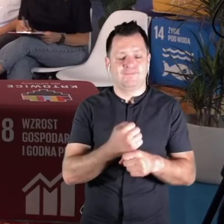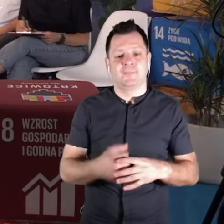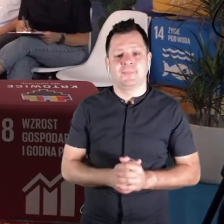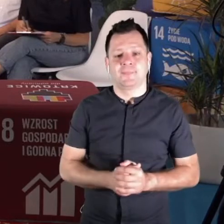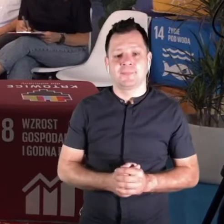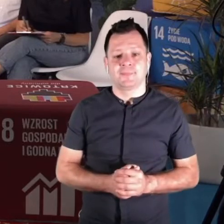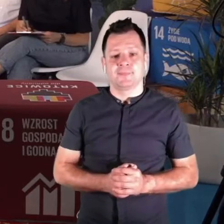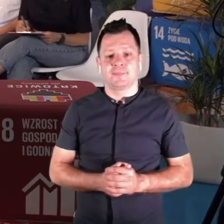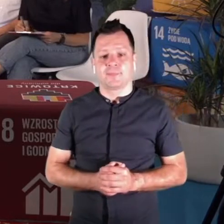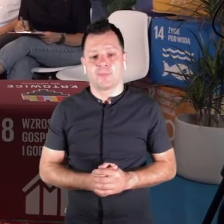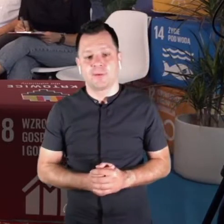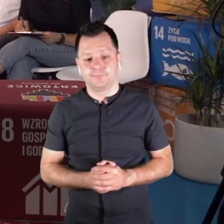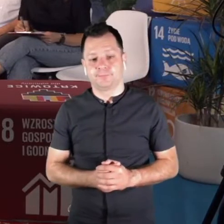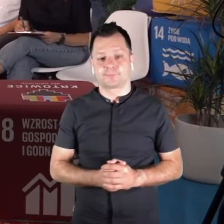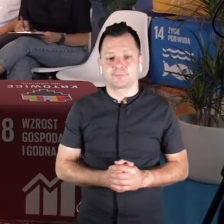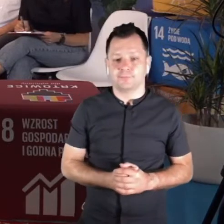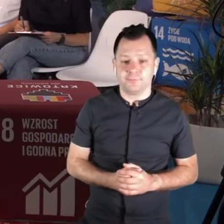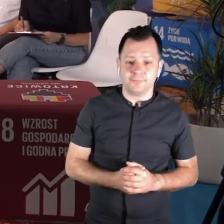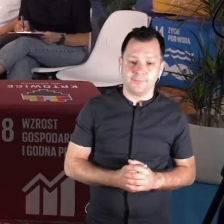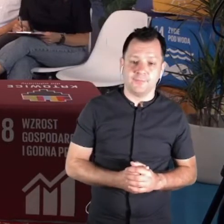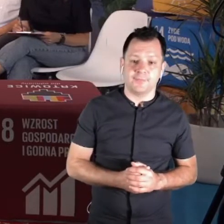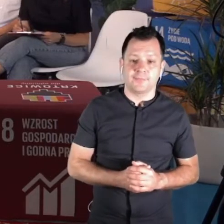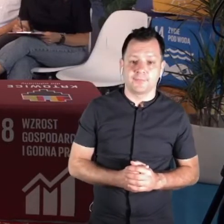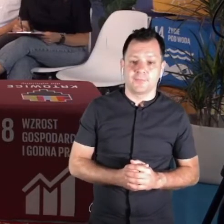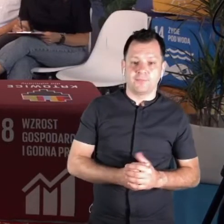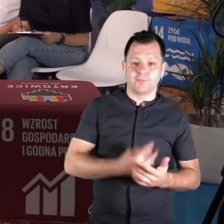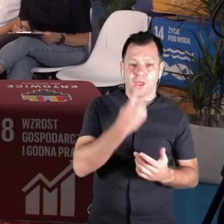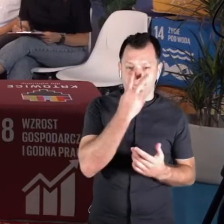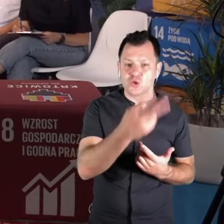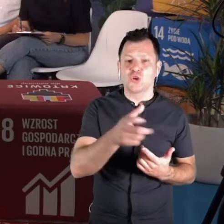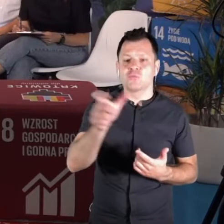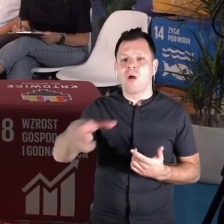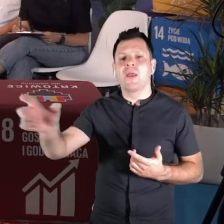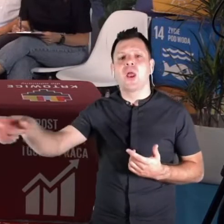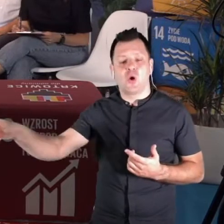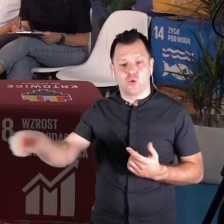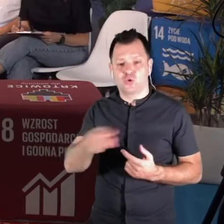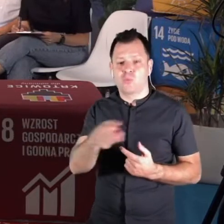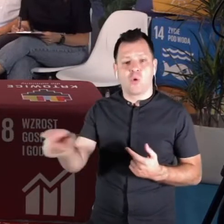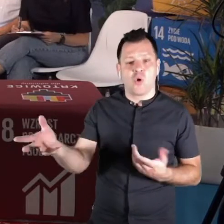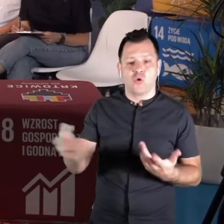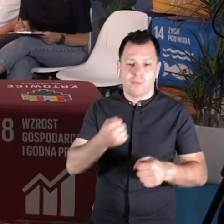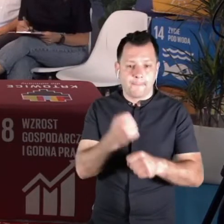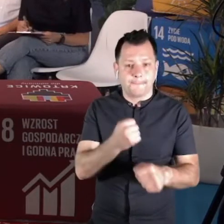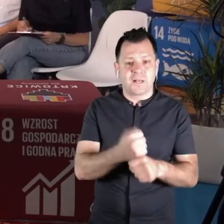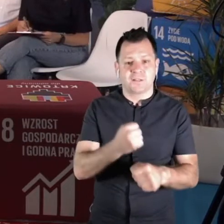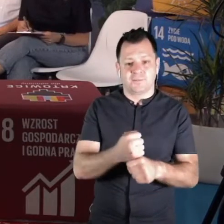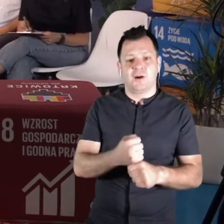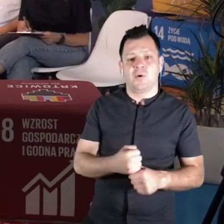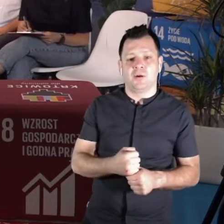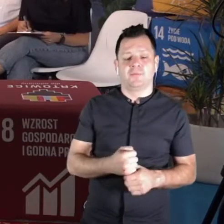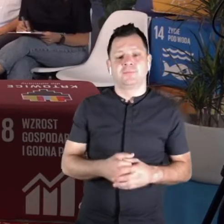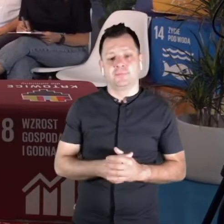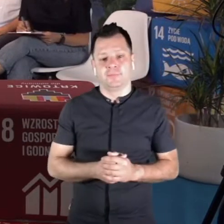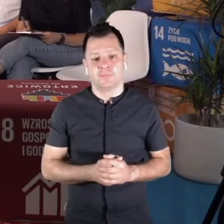this intersectional context. And on this slide, you can see how many things they've